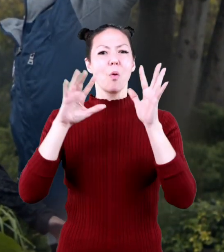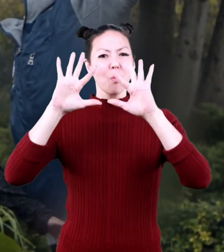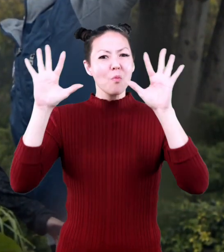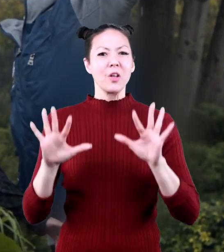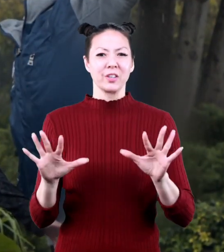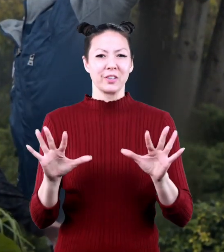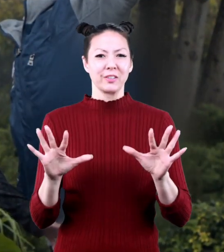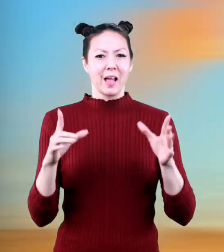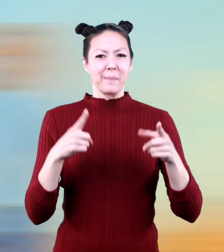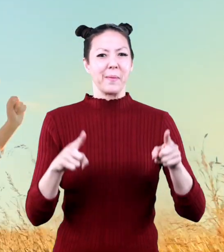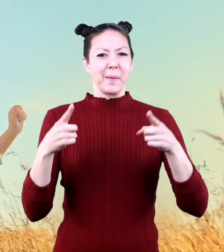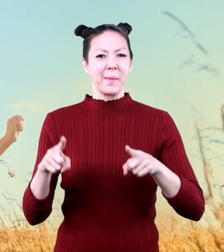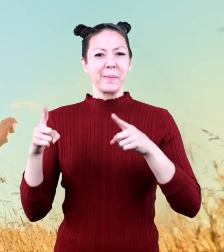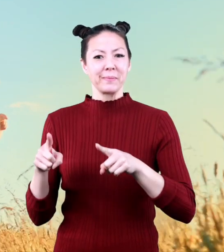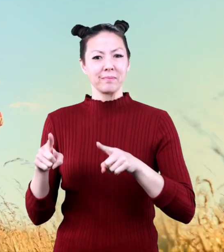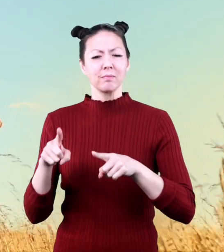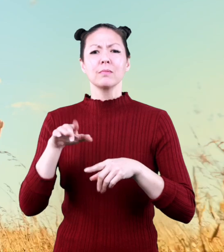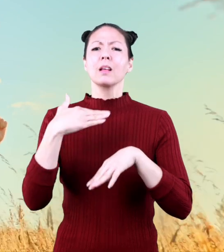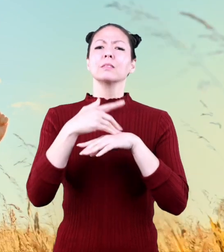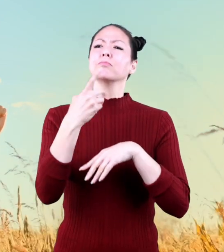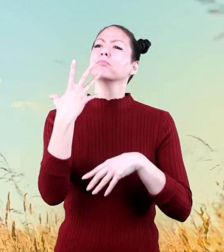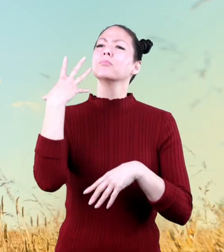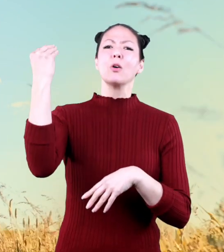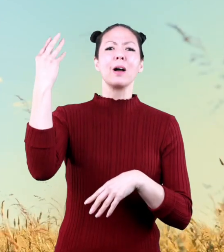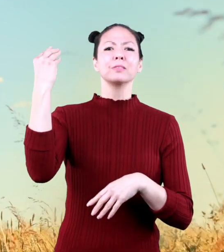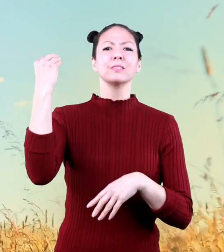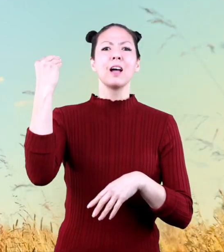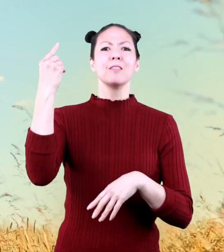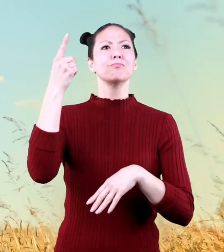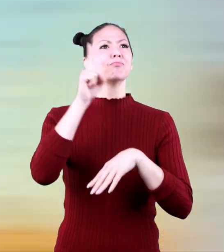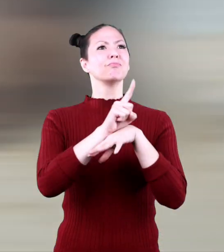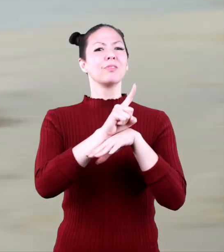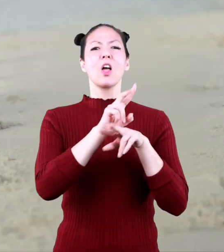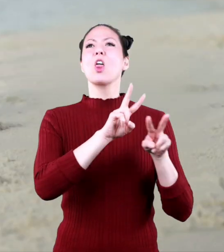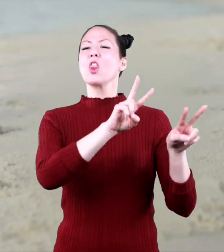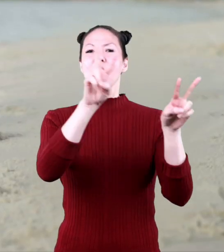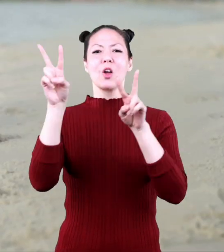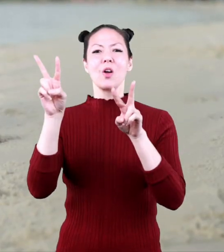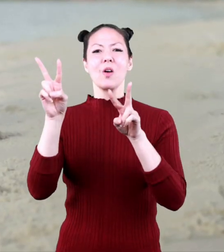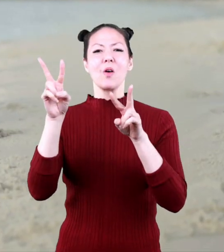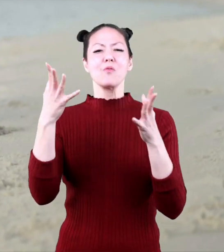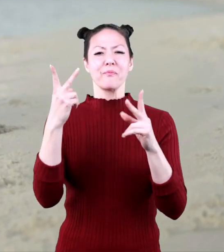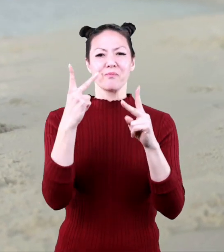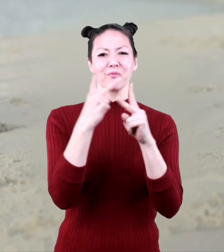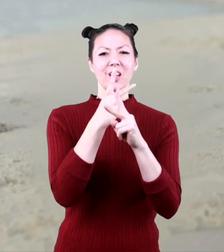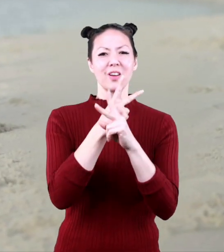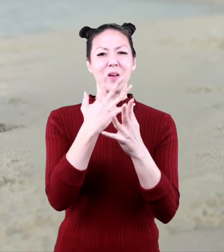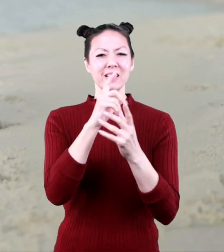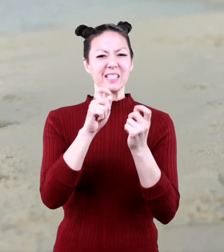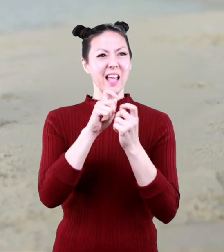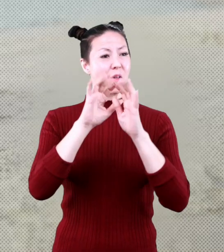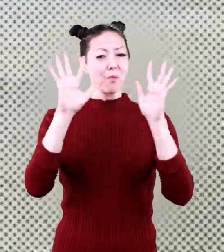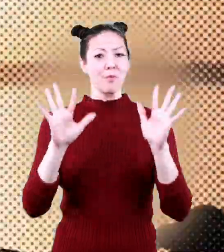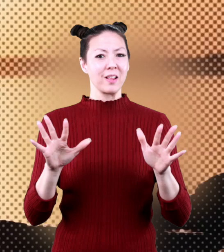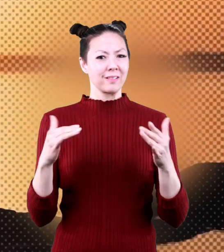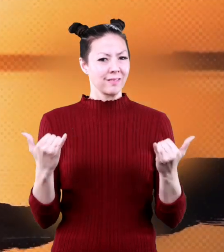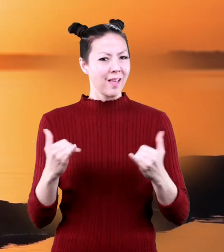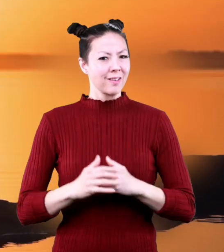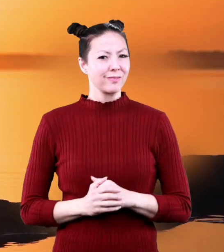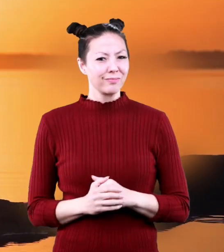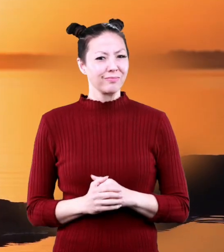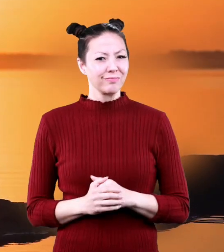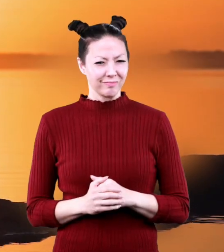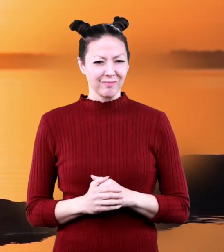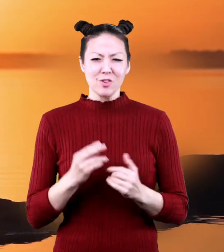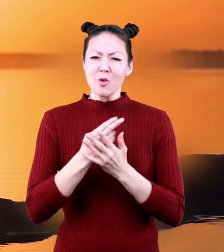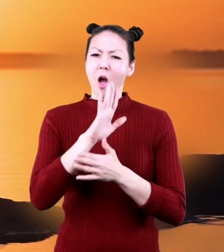surrounded by weather. The next time you are outside, try to see if you can figure out exactly what the weather is